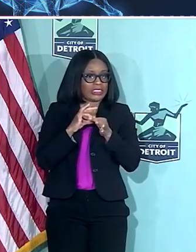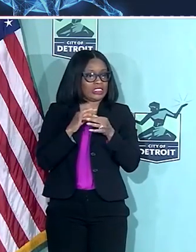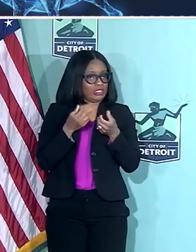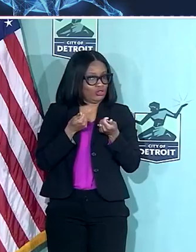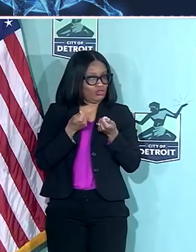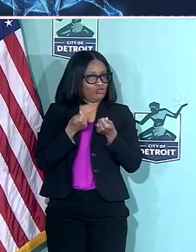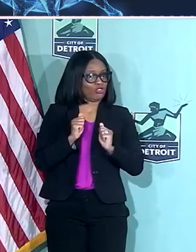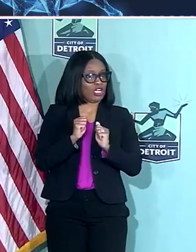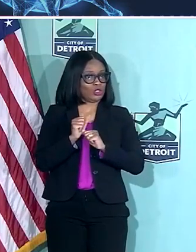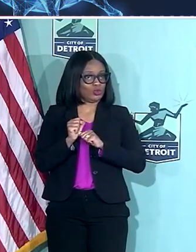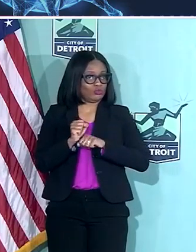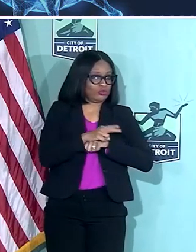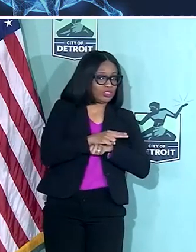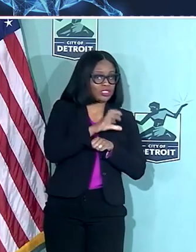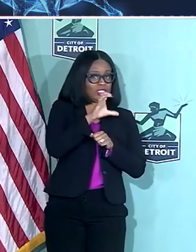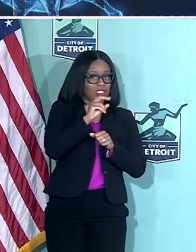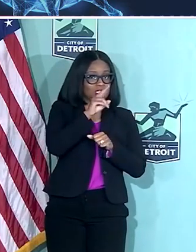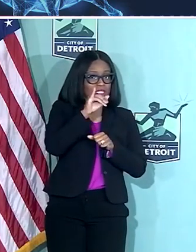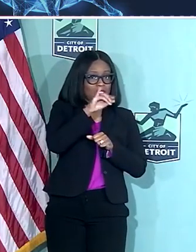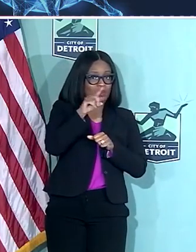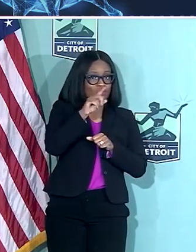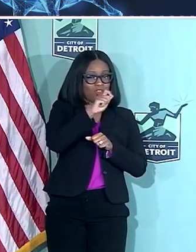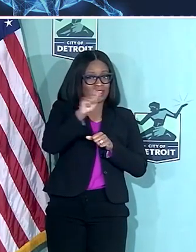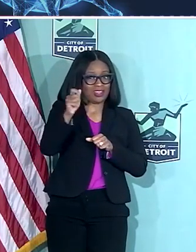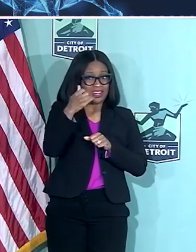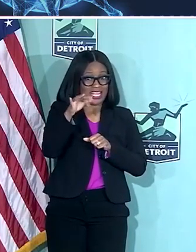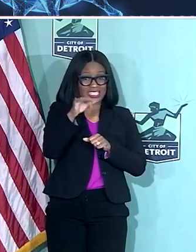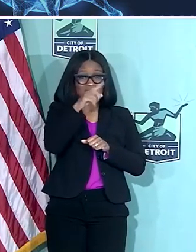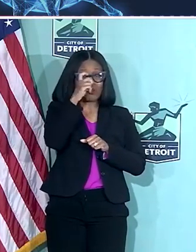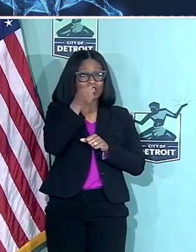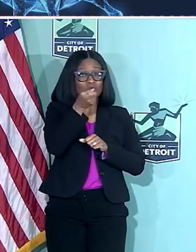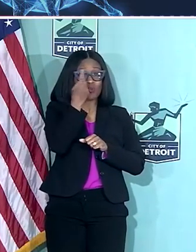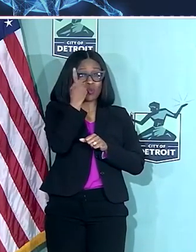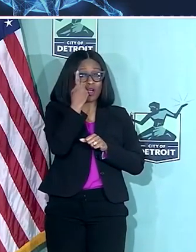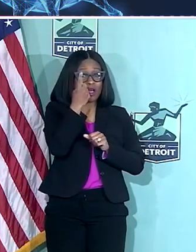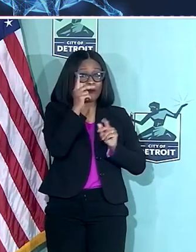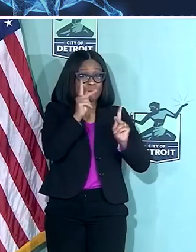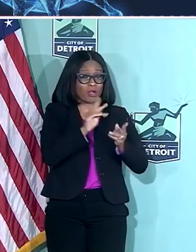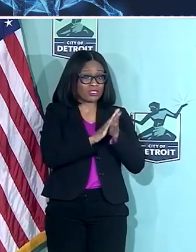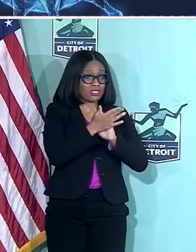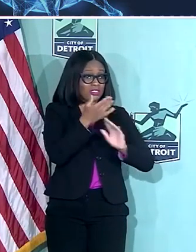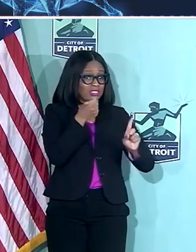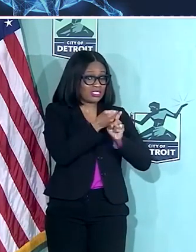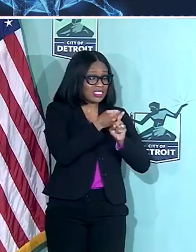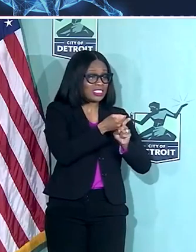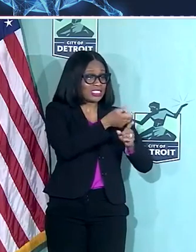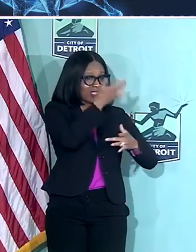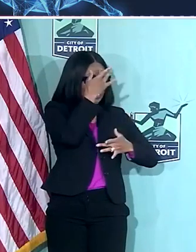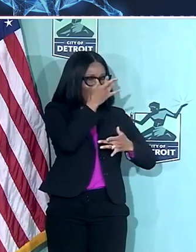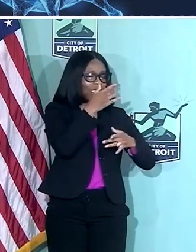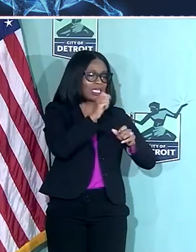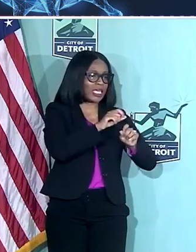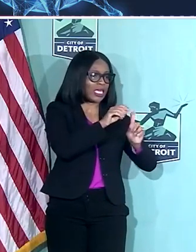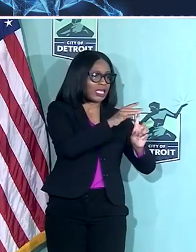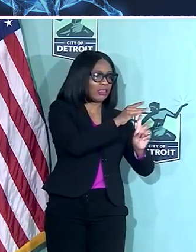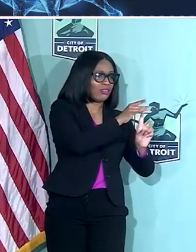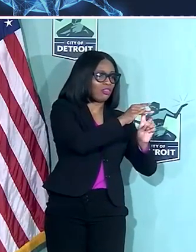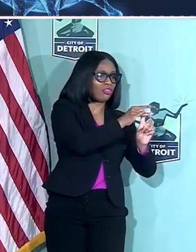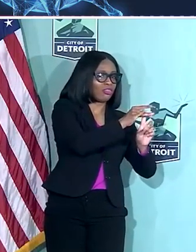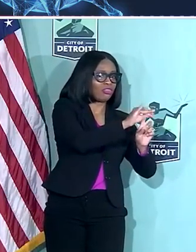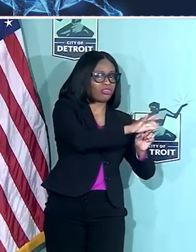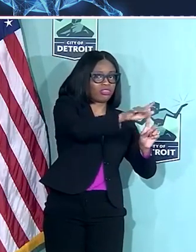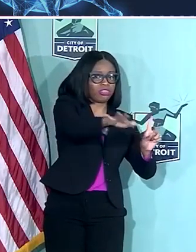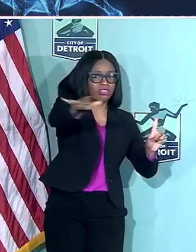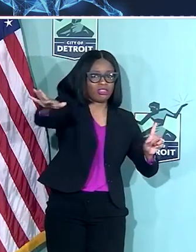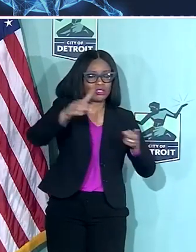COVID-19, because when one person gets sick, they can infect many people, even if they are asymptomatic. So let's stay the